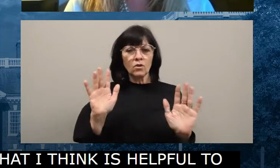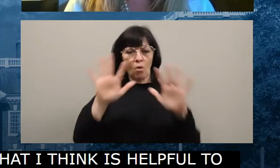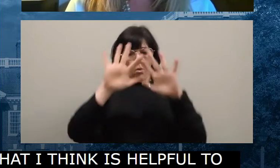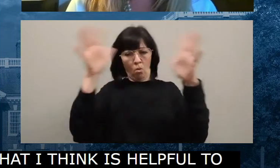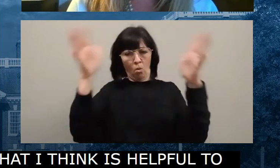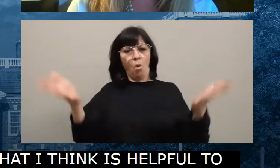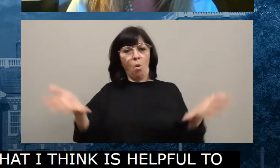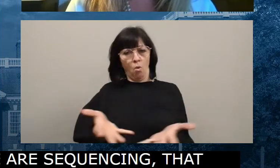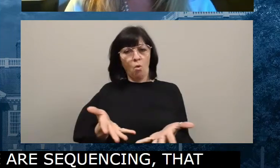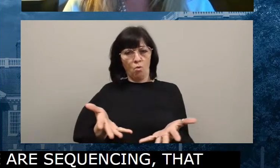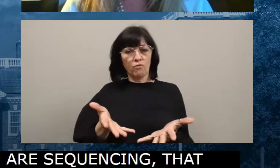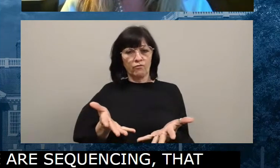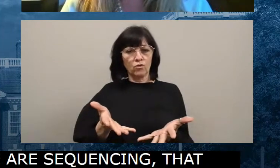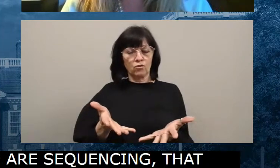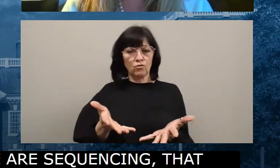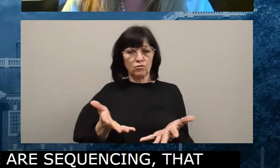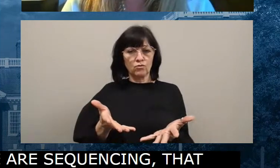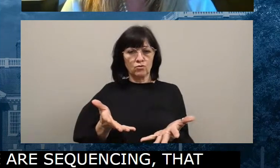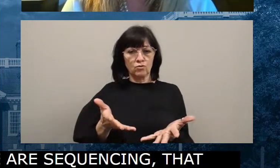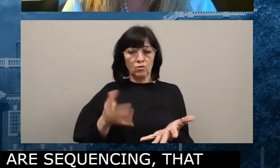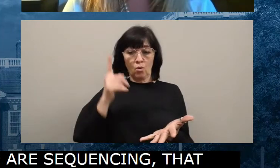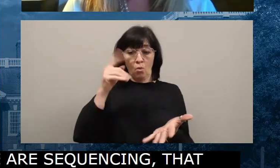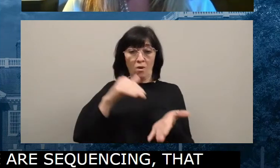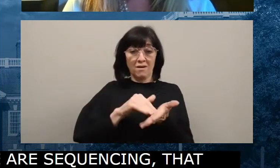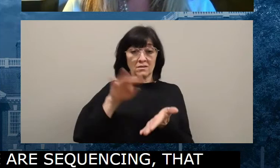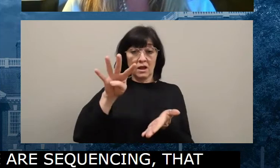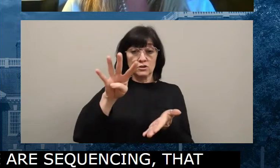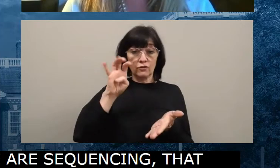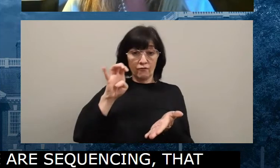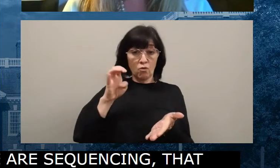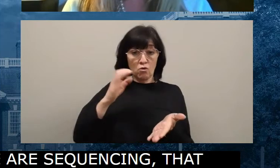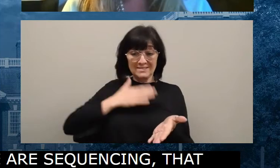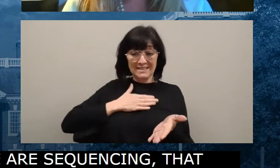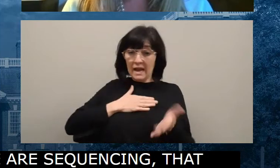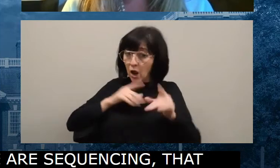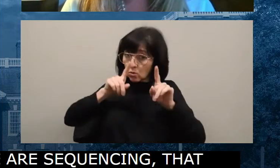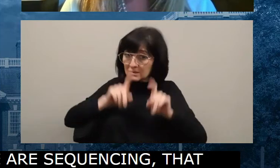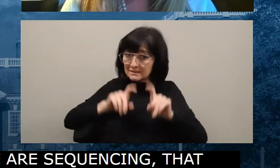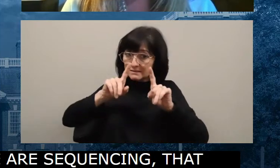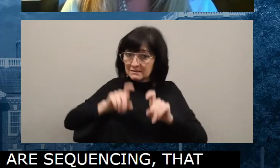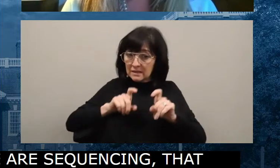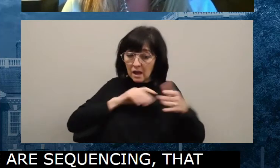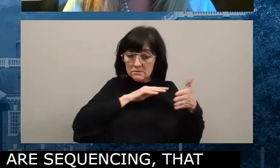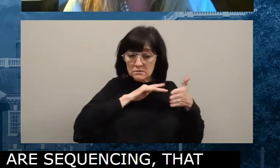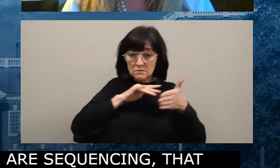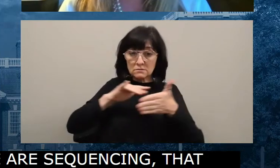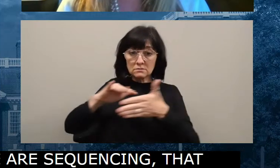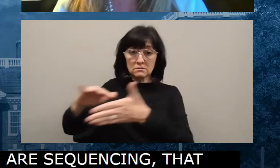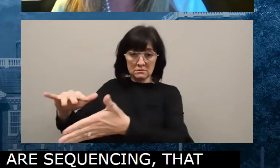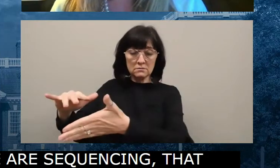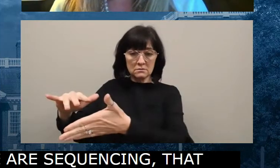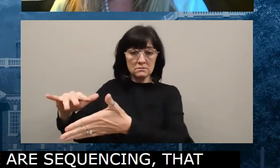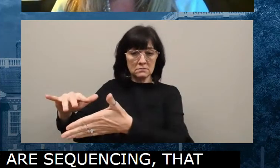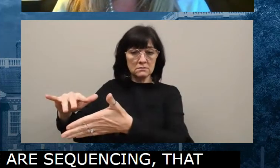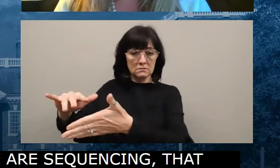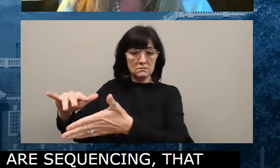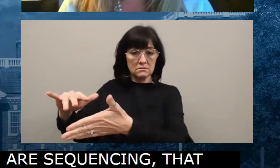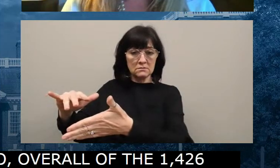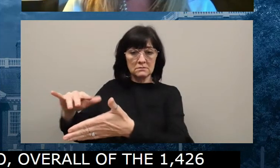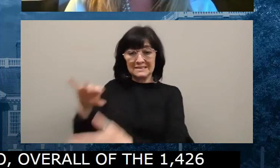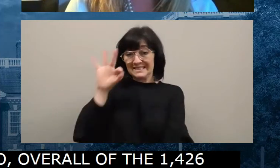the 1,426 samples tested in our public health lab, 9%